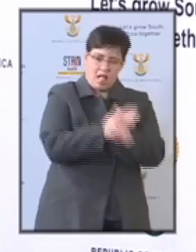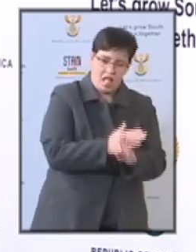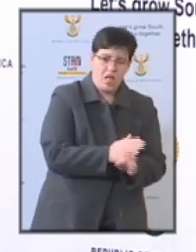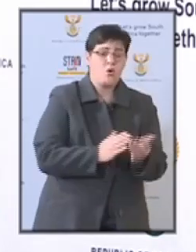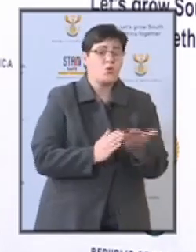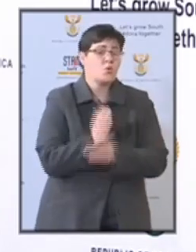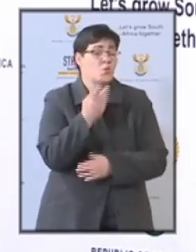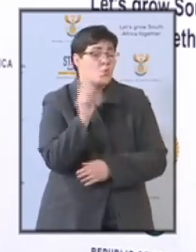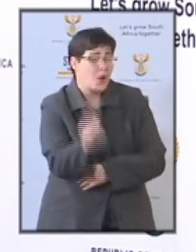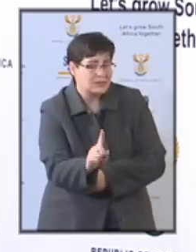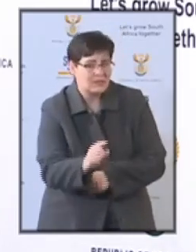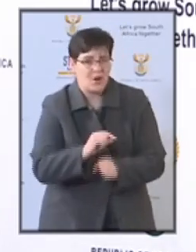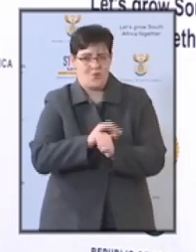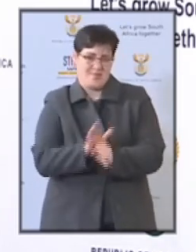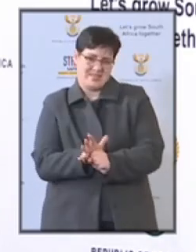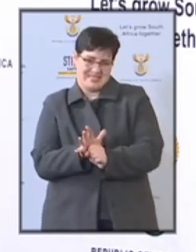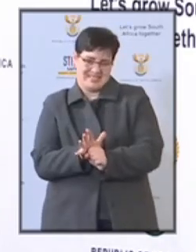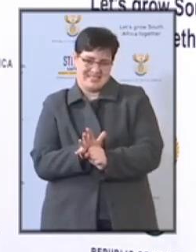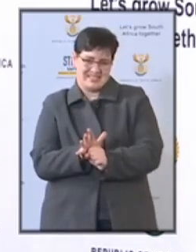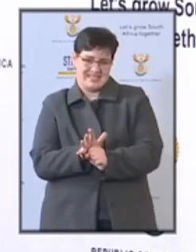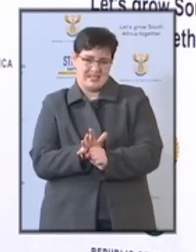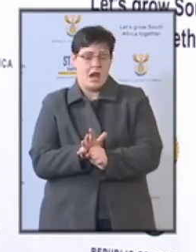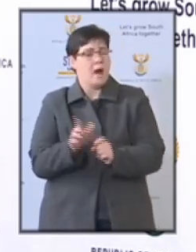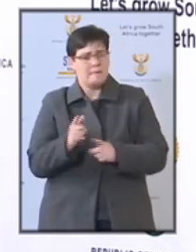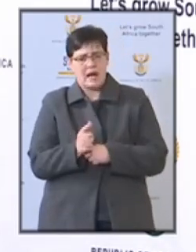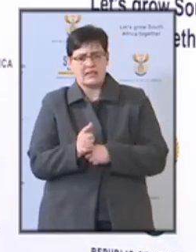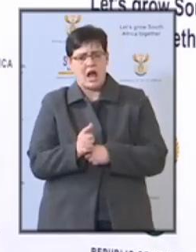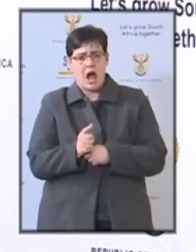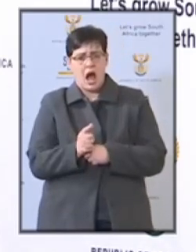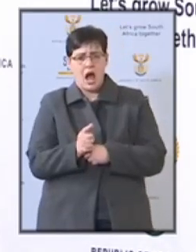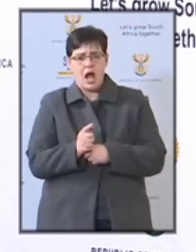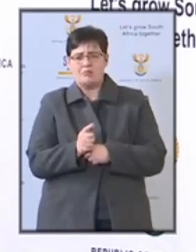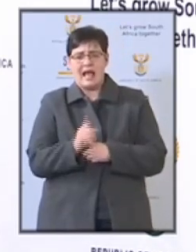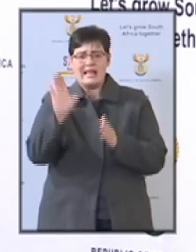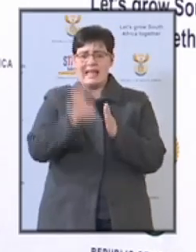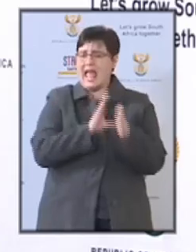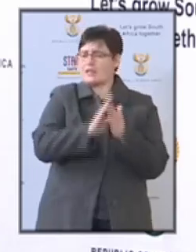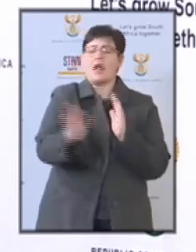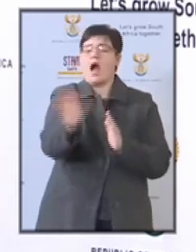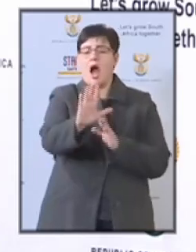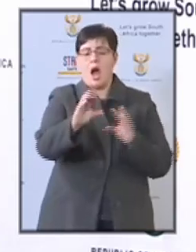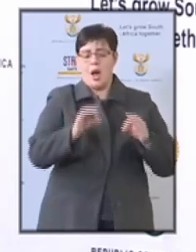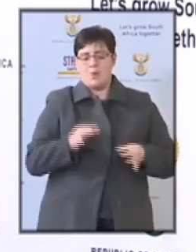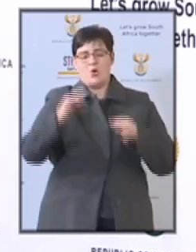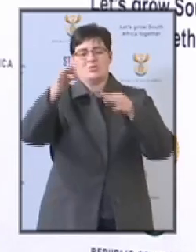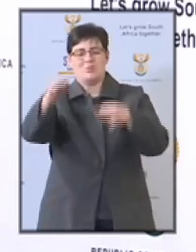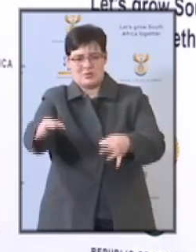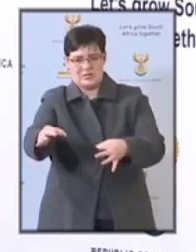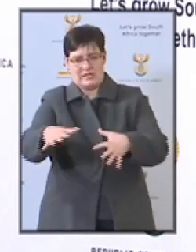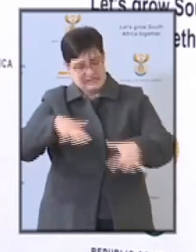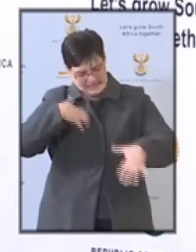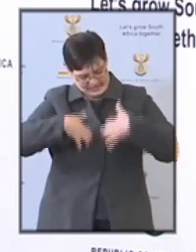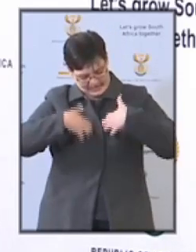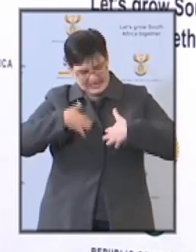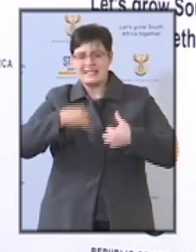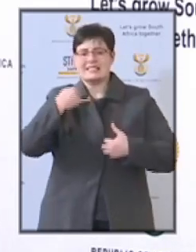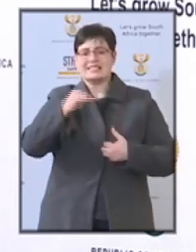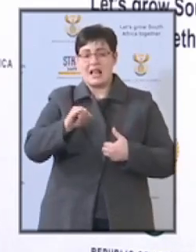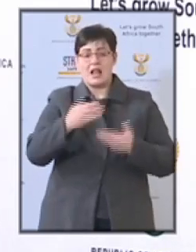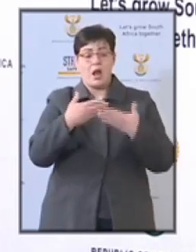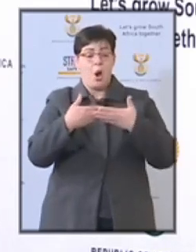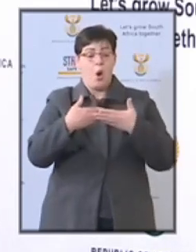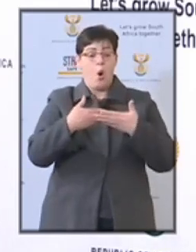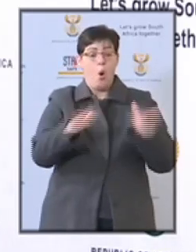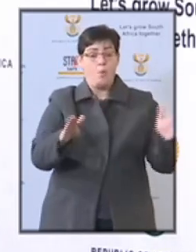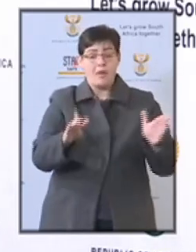But they have not literally stopped. They have postponed their trips and they're looking forward to coming to South Africa when the borders